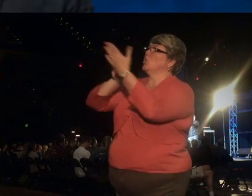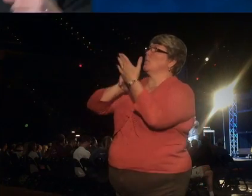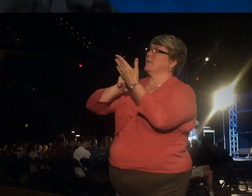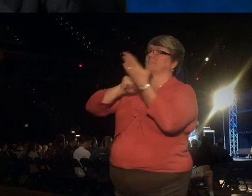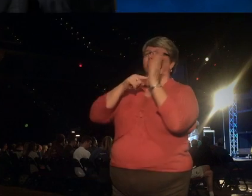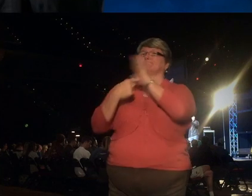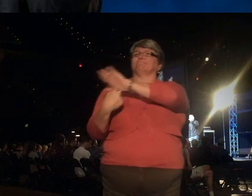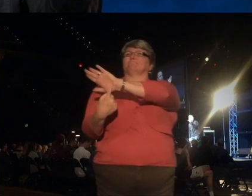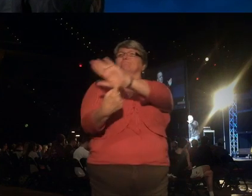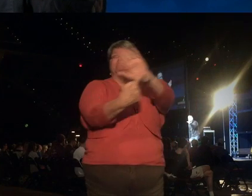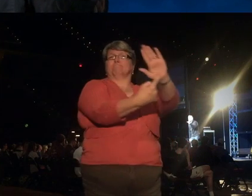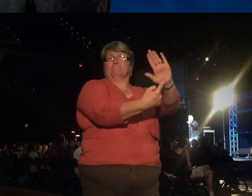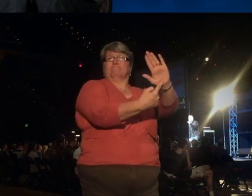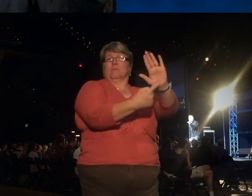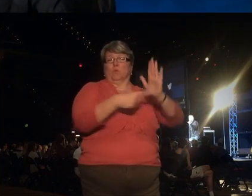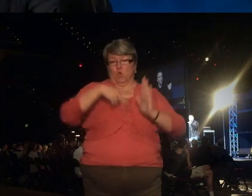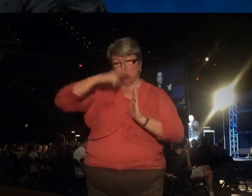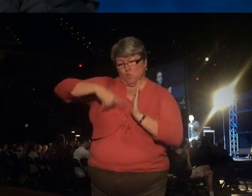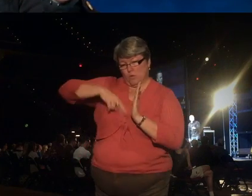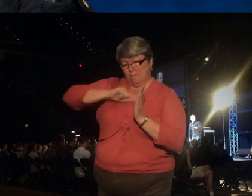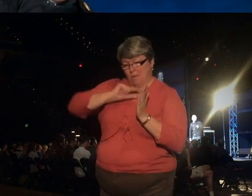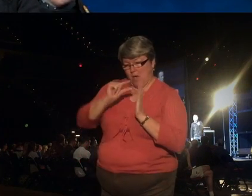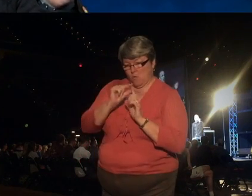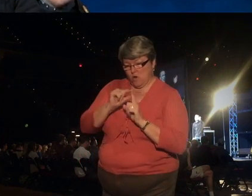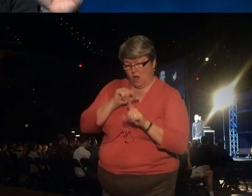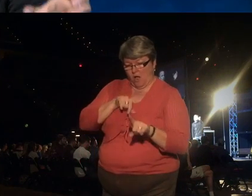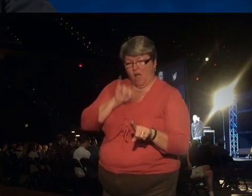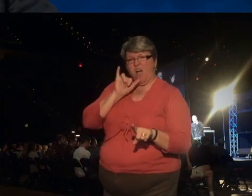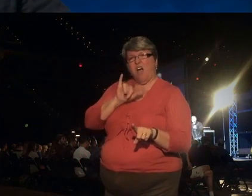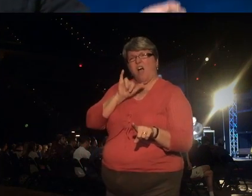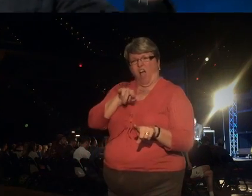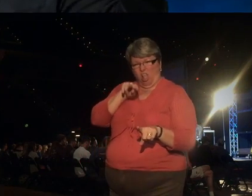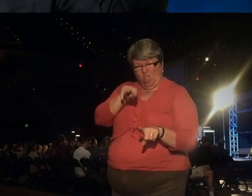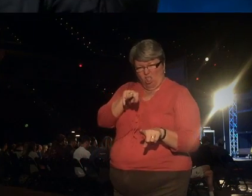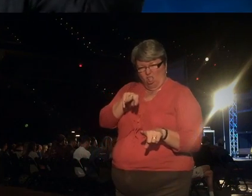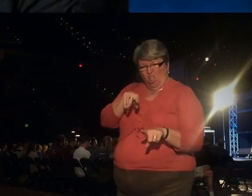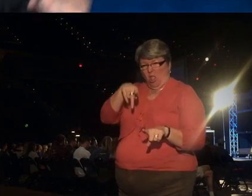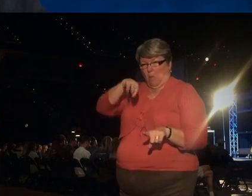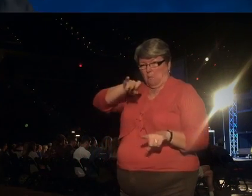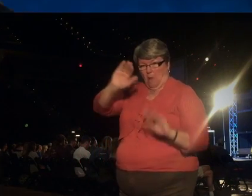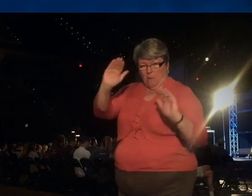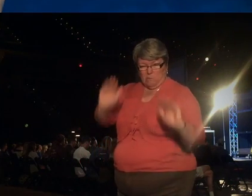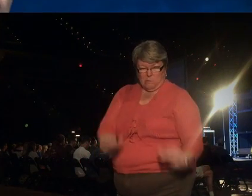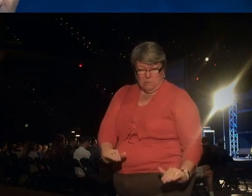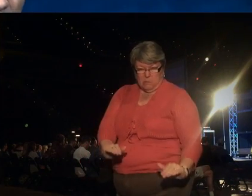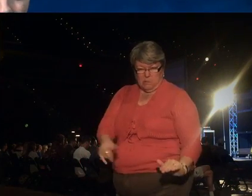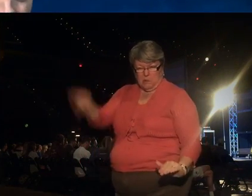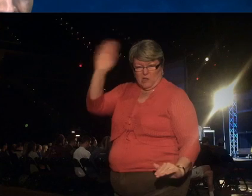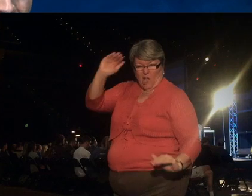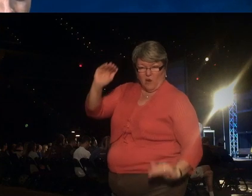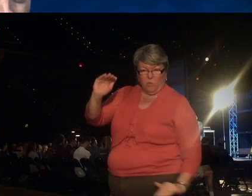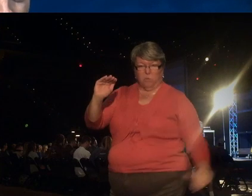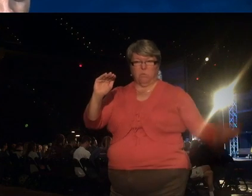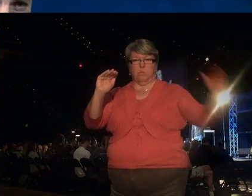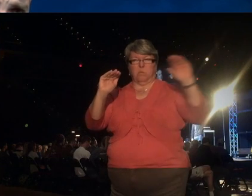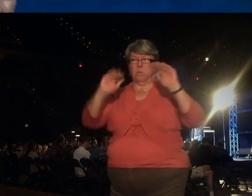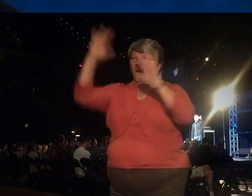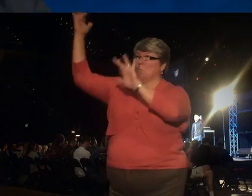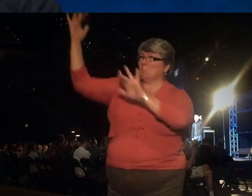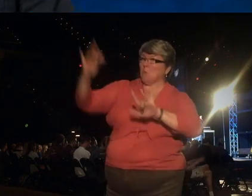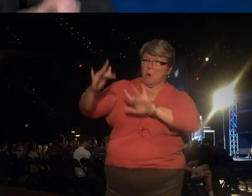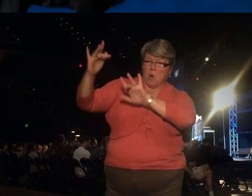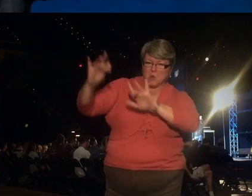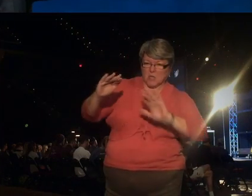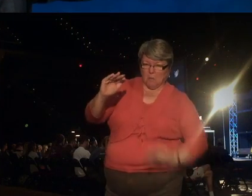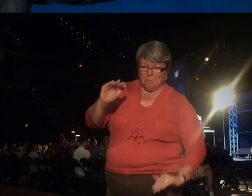my words, you would see, look at how low this guy was, and look at how the mercy of God lifted him up. Look at